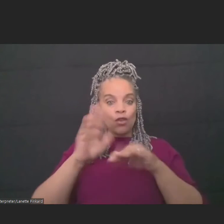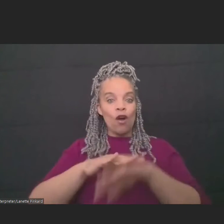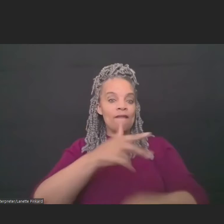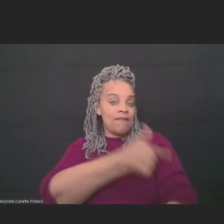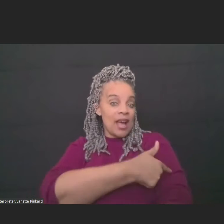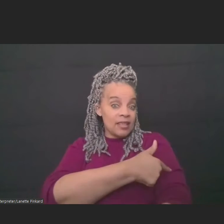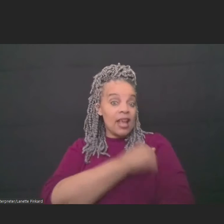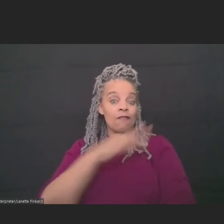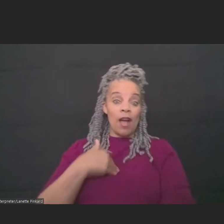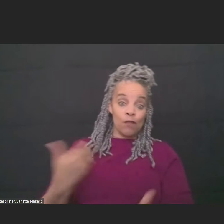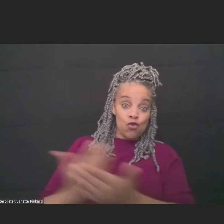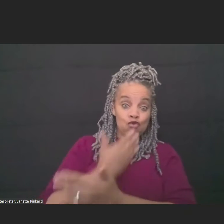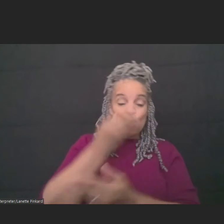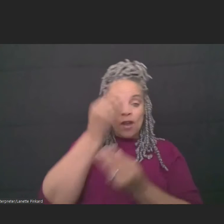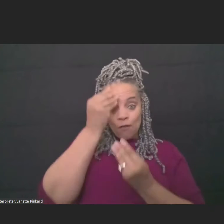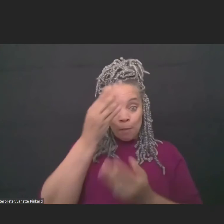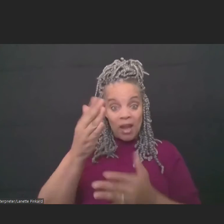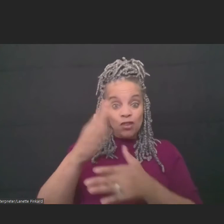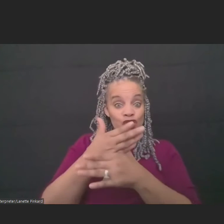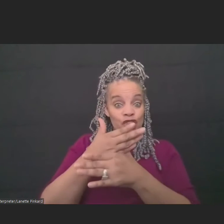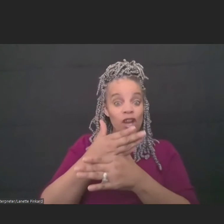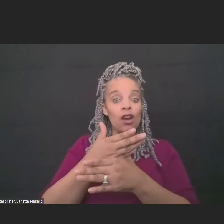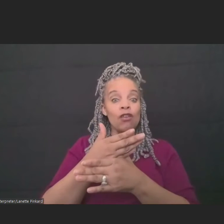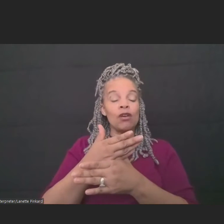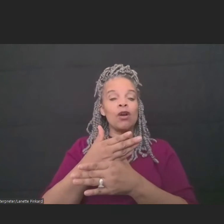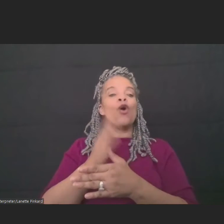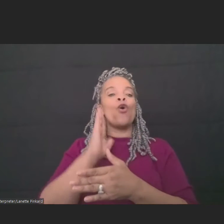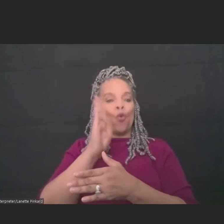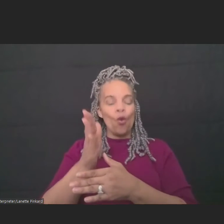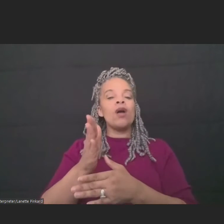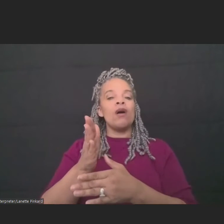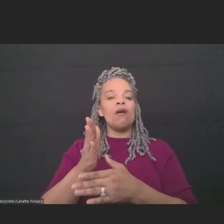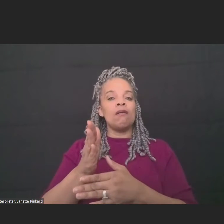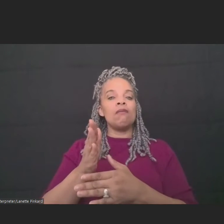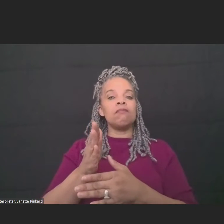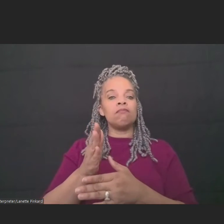is new information to share in between that time, we will certainly